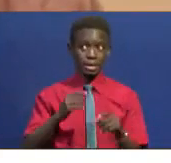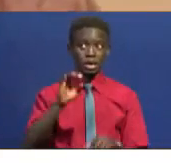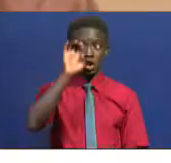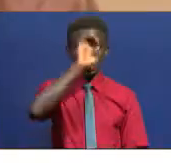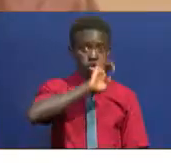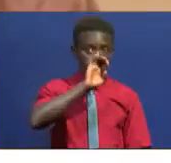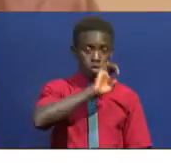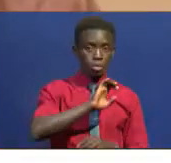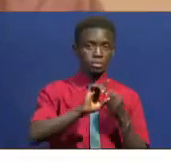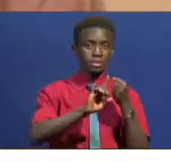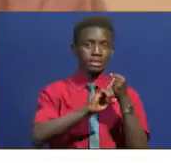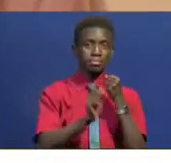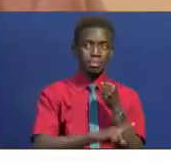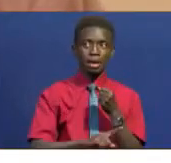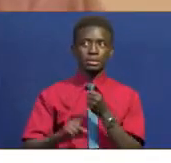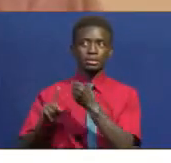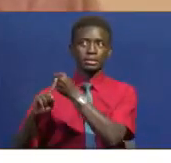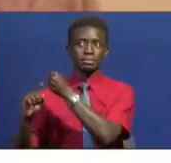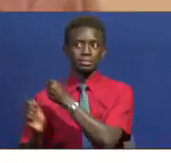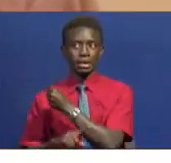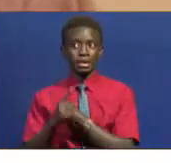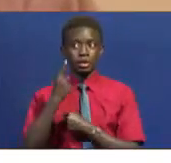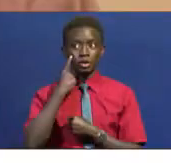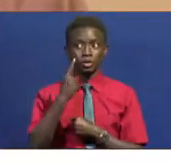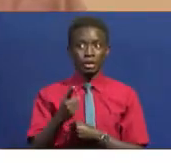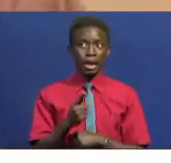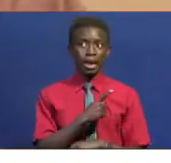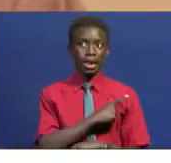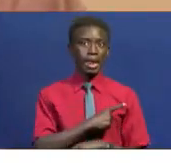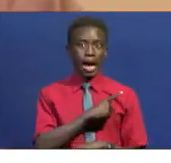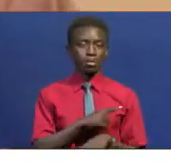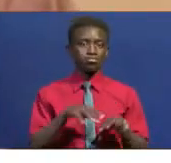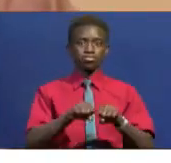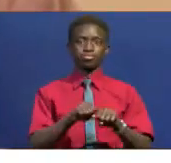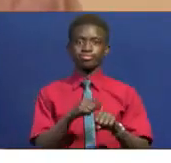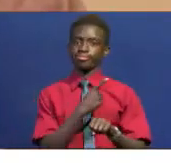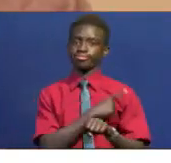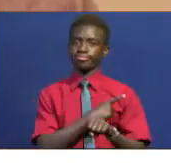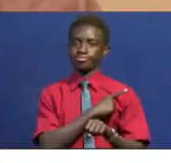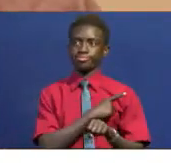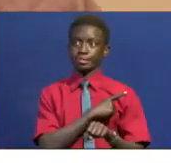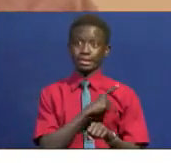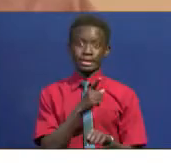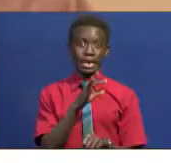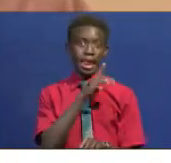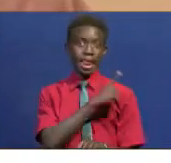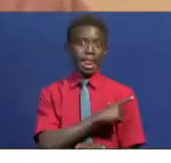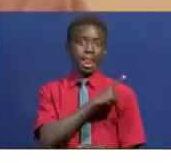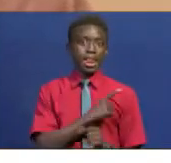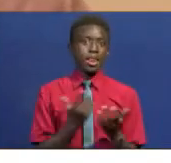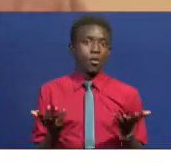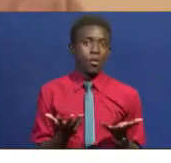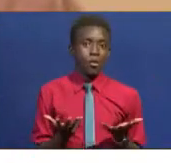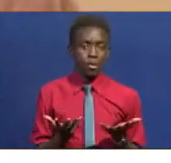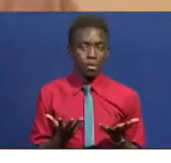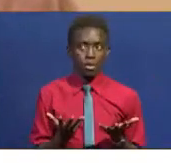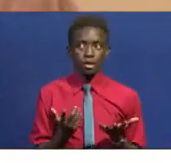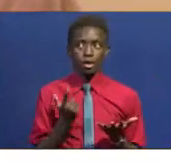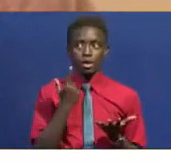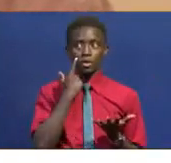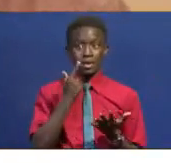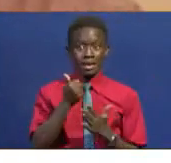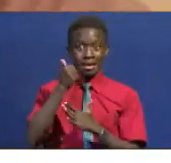6 months. So that is the advantage. And the advantage is also that being under the